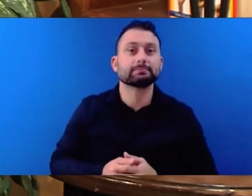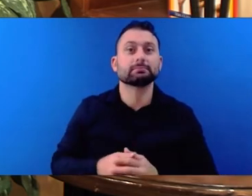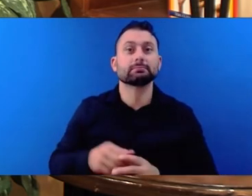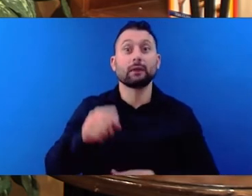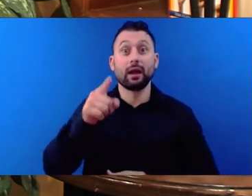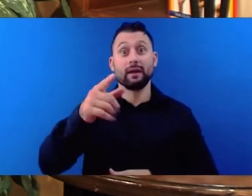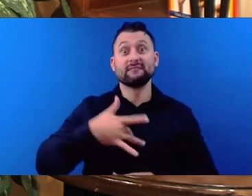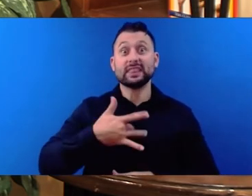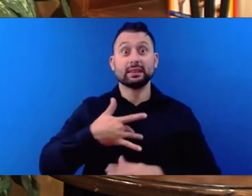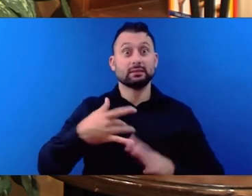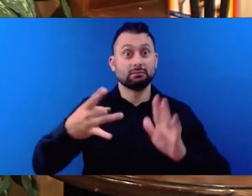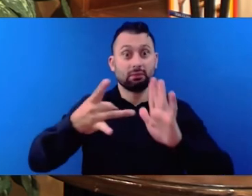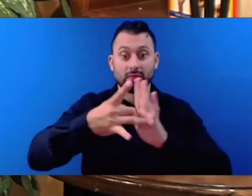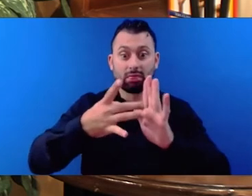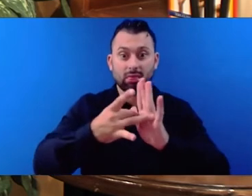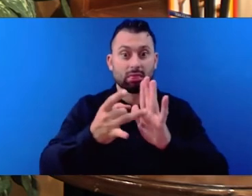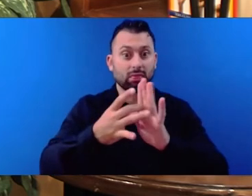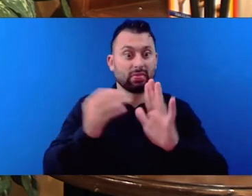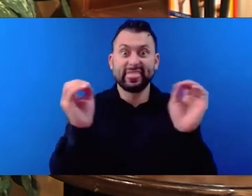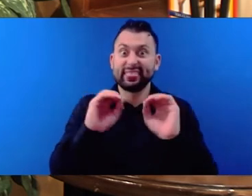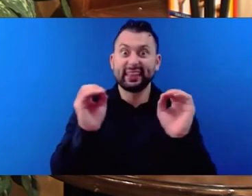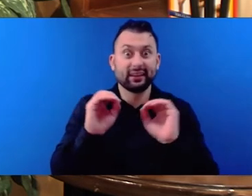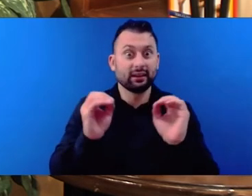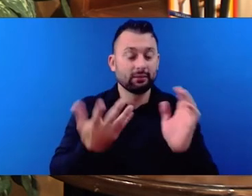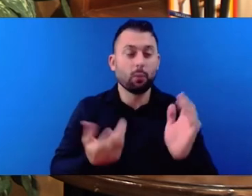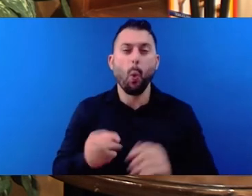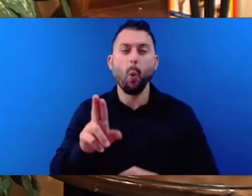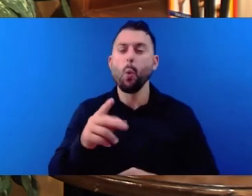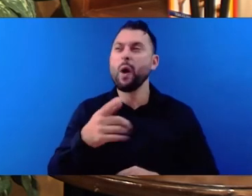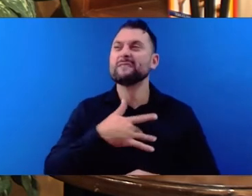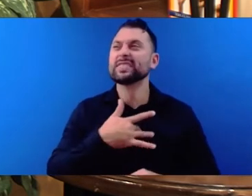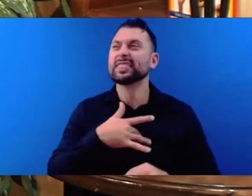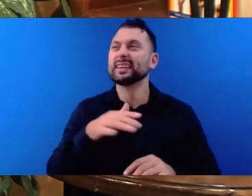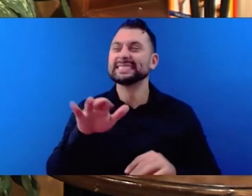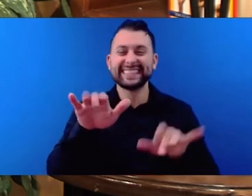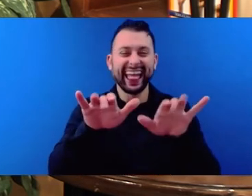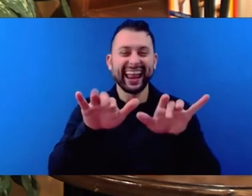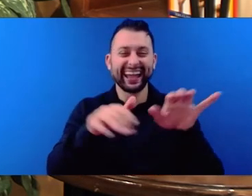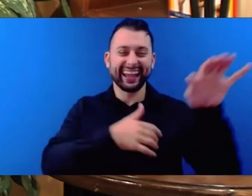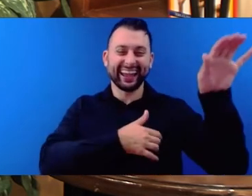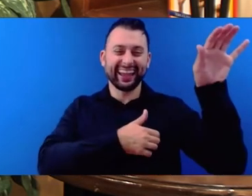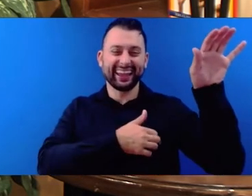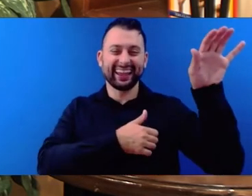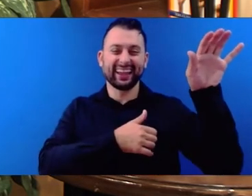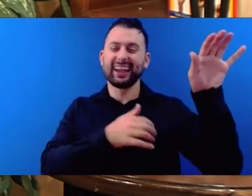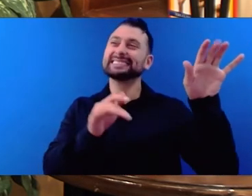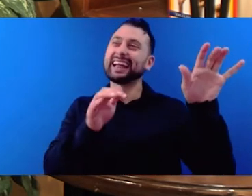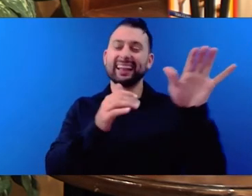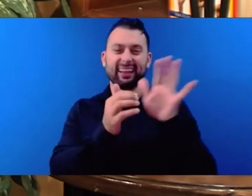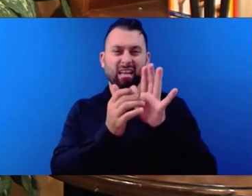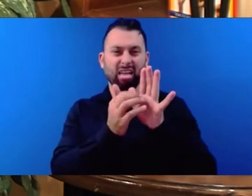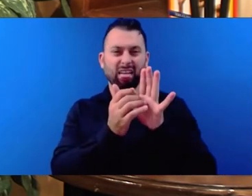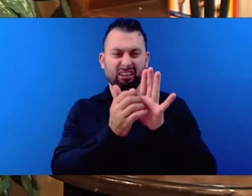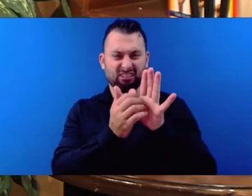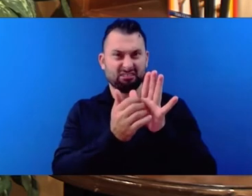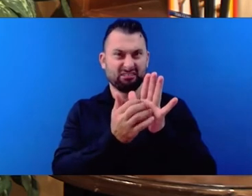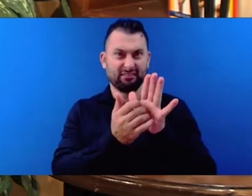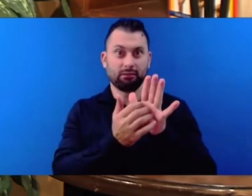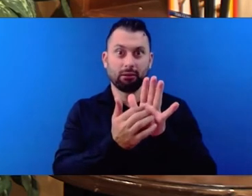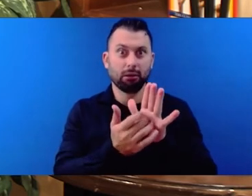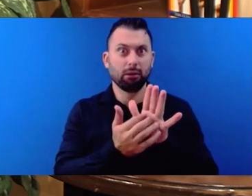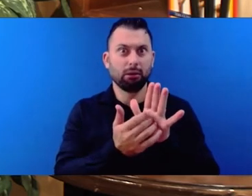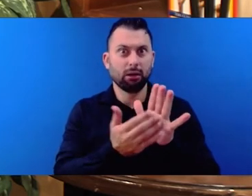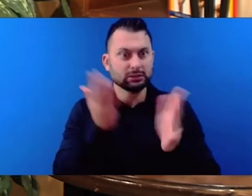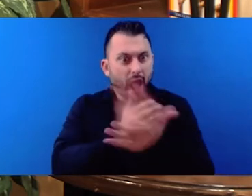their feet, they might be injured and develop infection in their feet and not realize that. So we